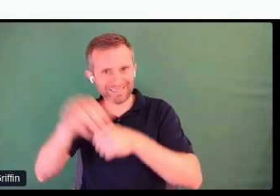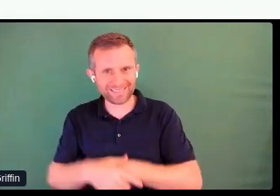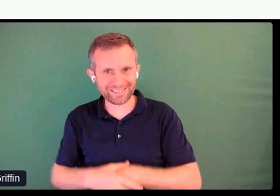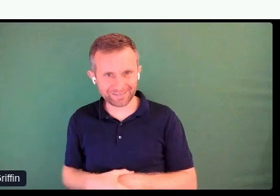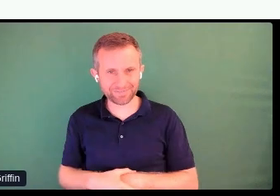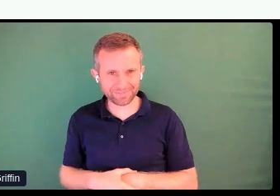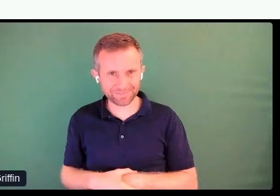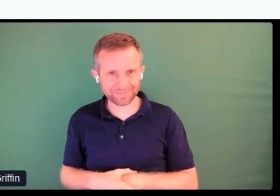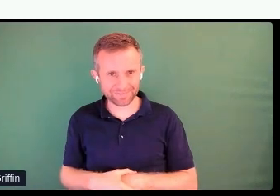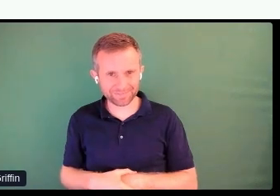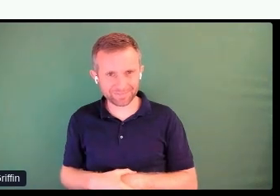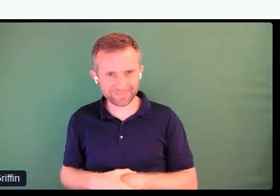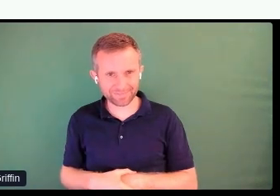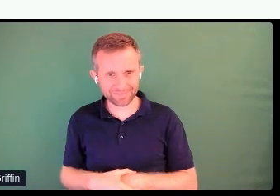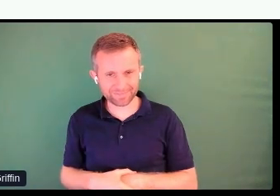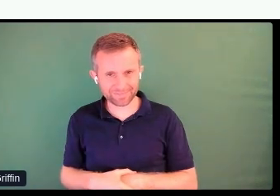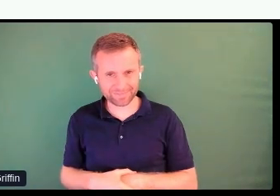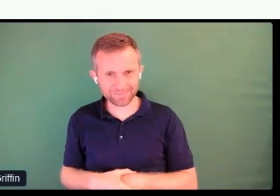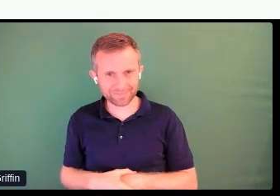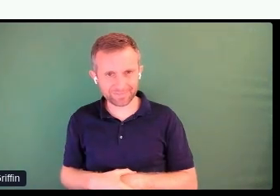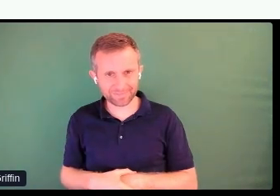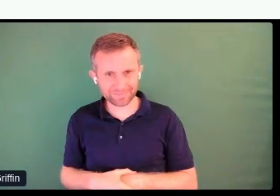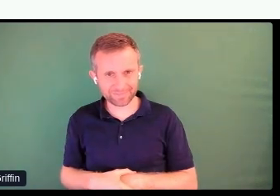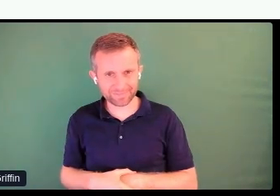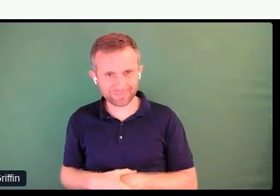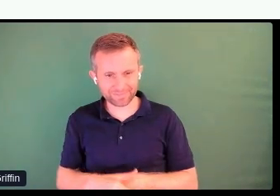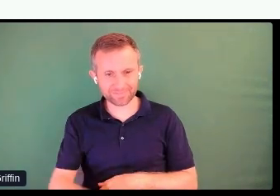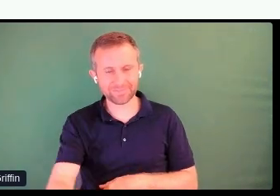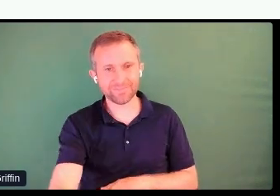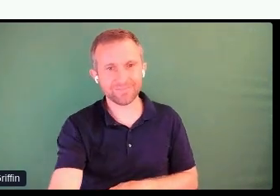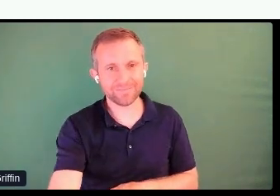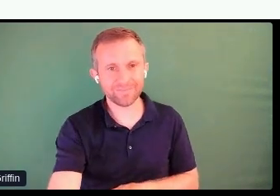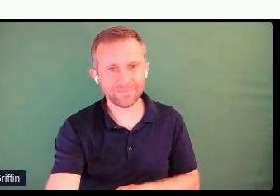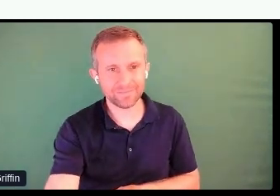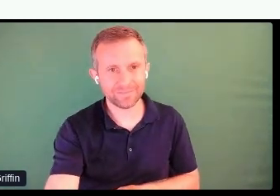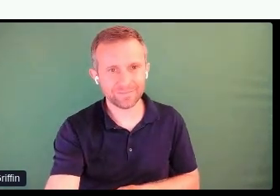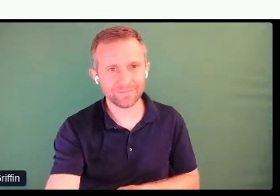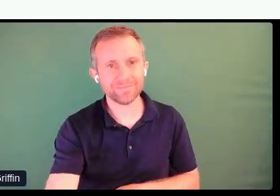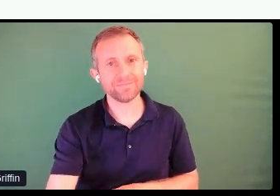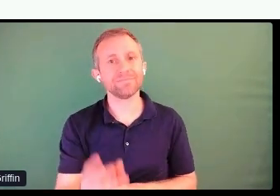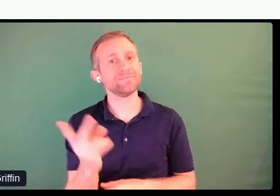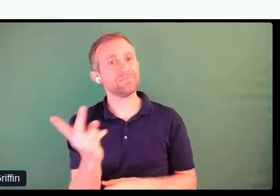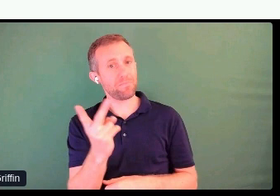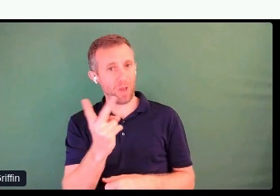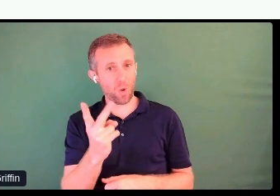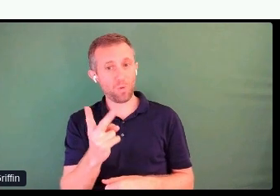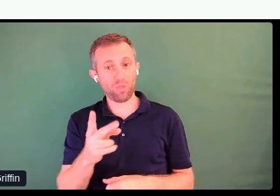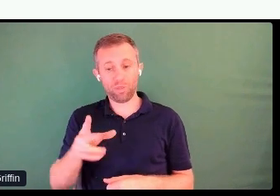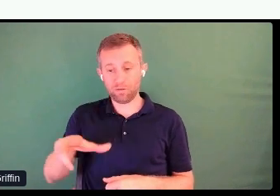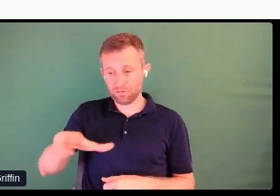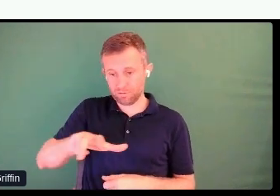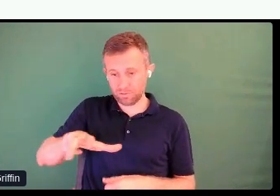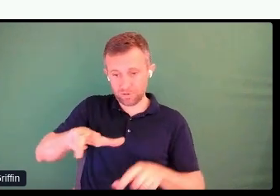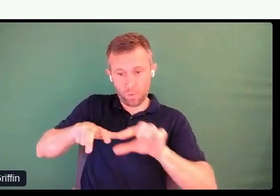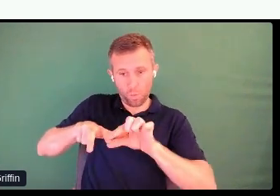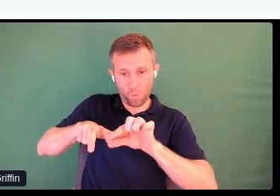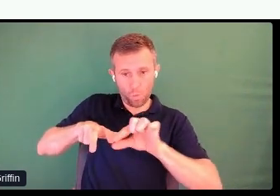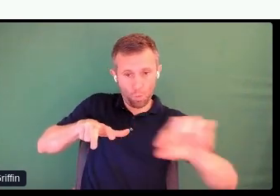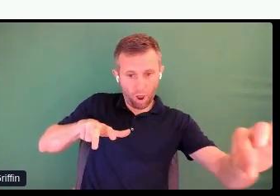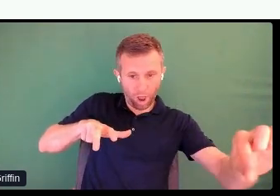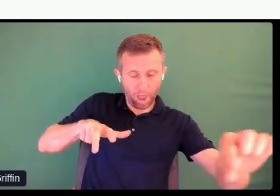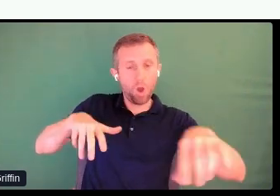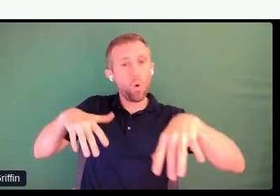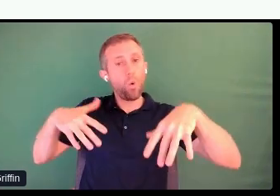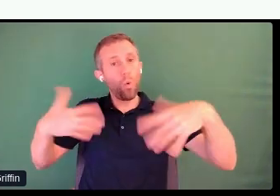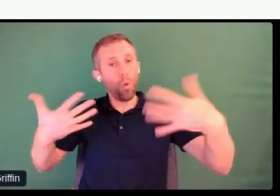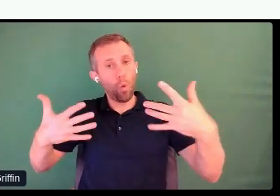And we really wanted to support being able to use all the products wired and wirelessly, depending on one's preference. In order